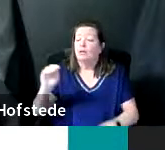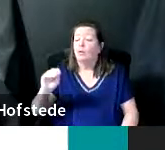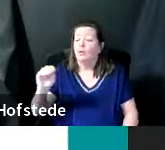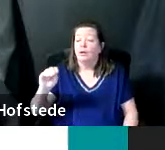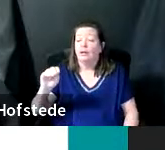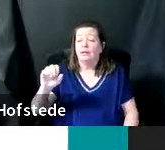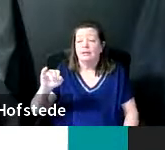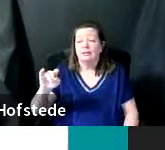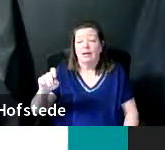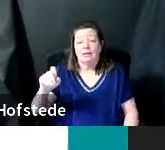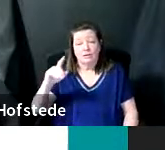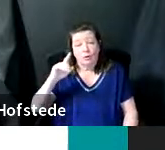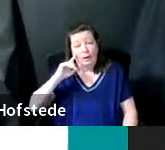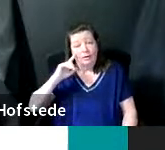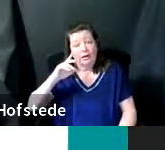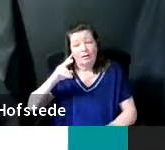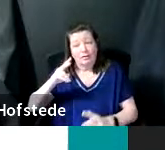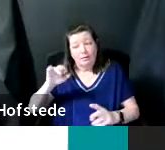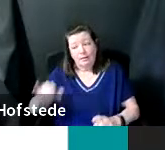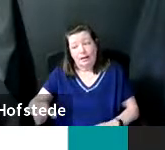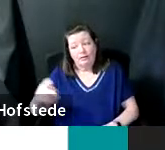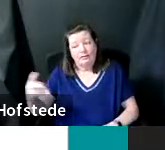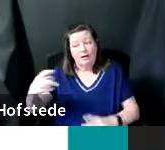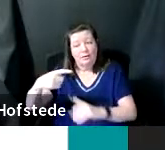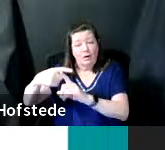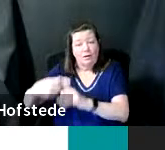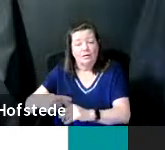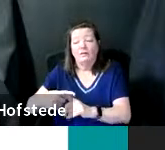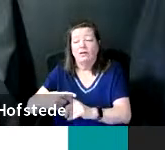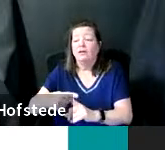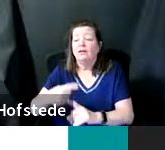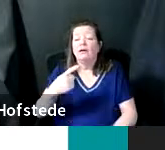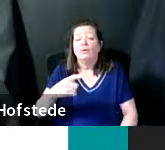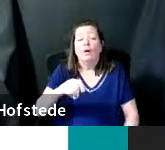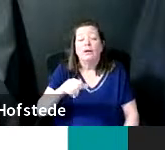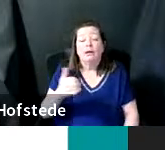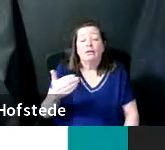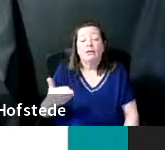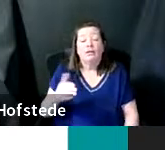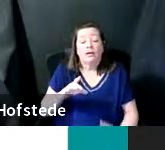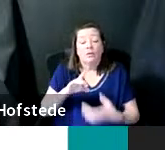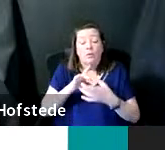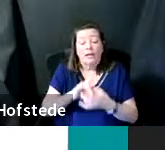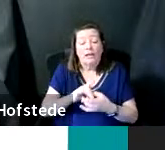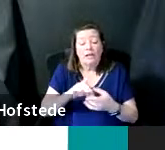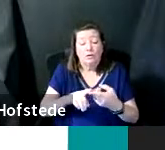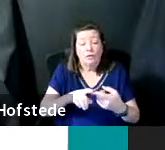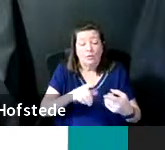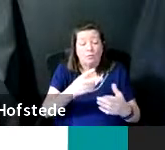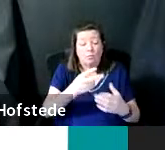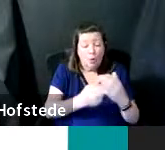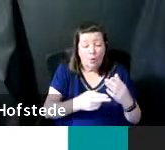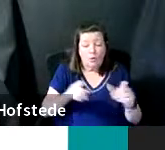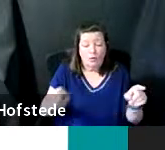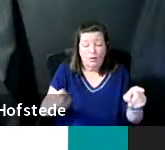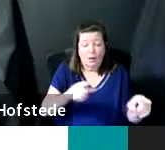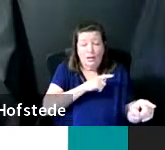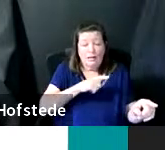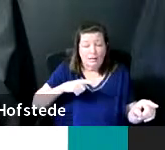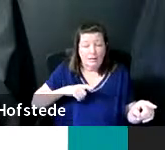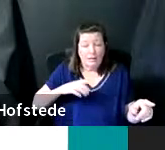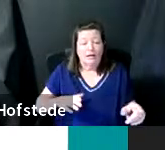that is encouraging. And one other note as it relates to kind of the legislatures and as with the tolling